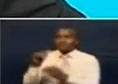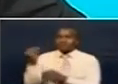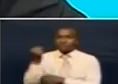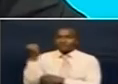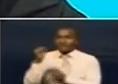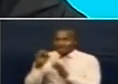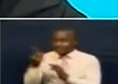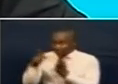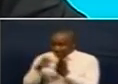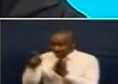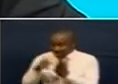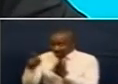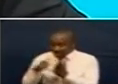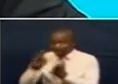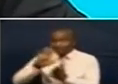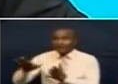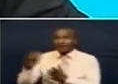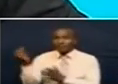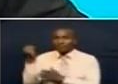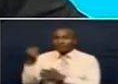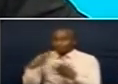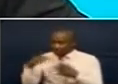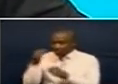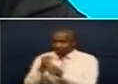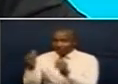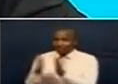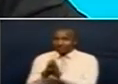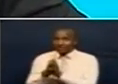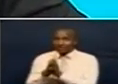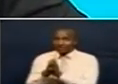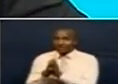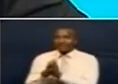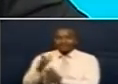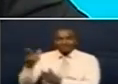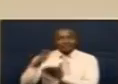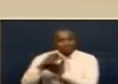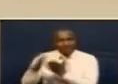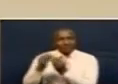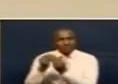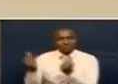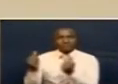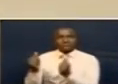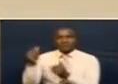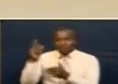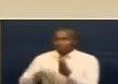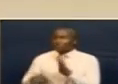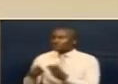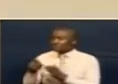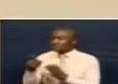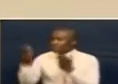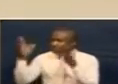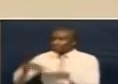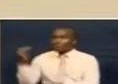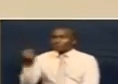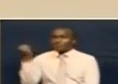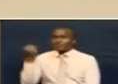pay their debts to Mumias, those fellows you are in bed with, it would be part of the solution to what bedevils Mumias today.